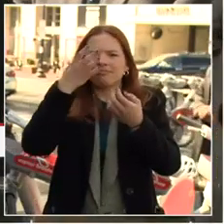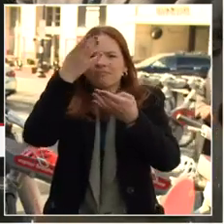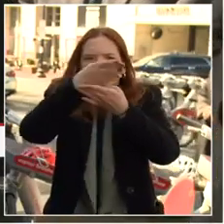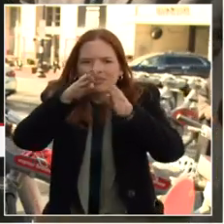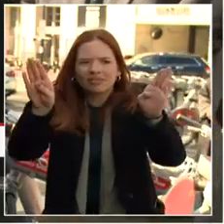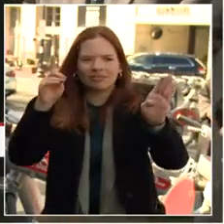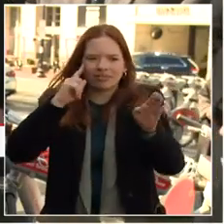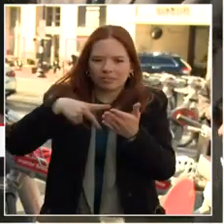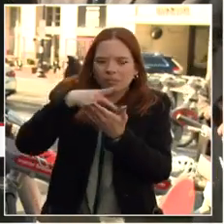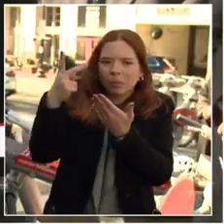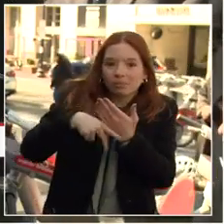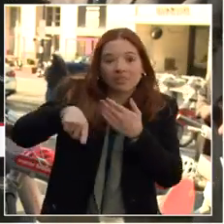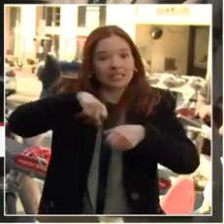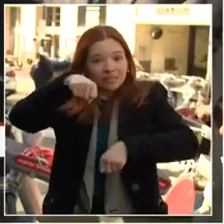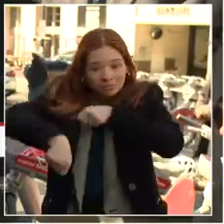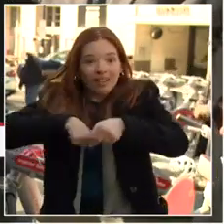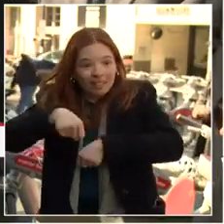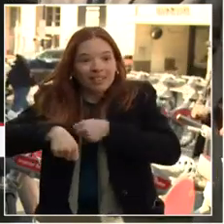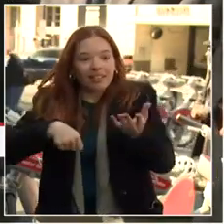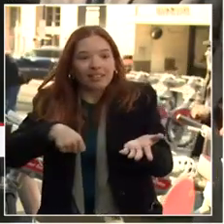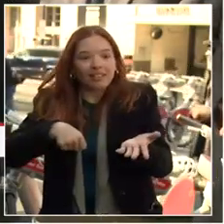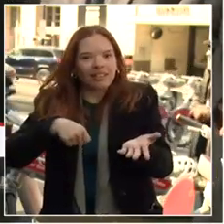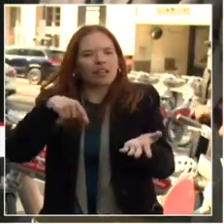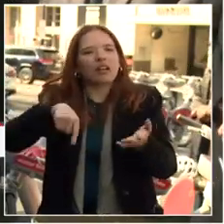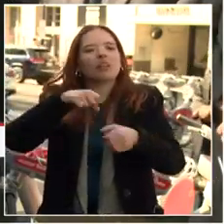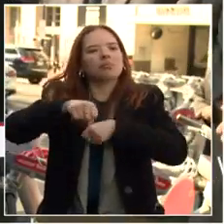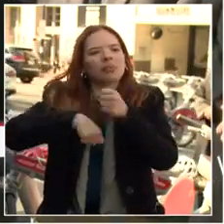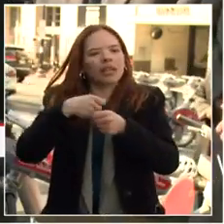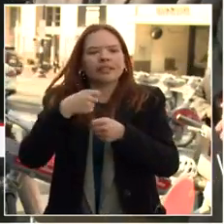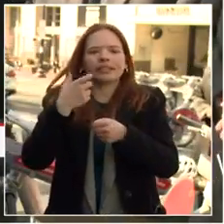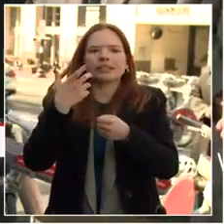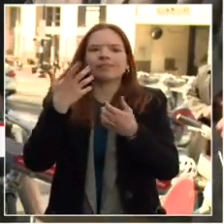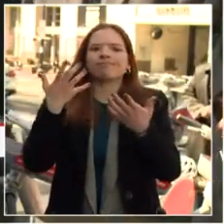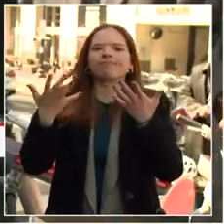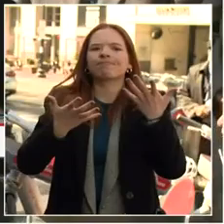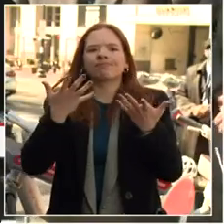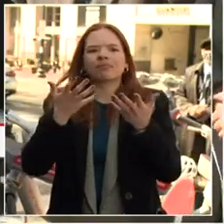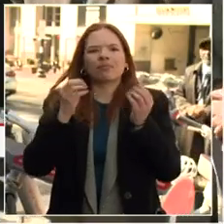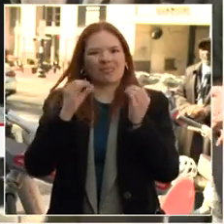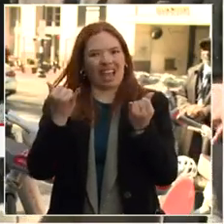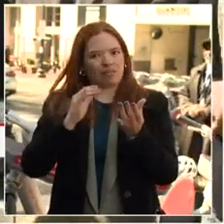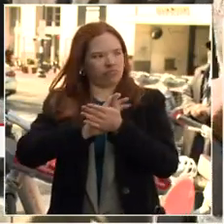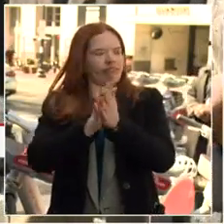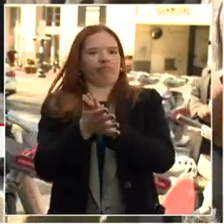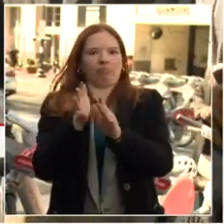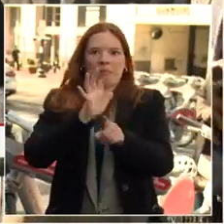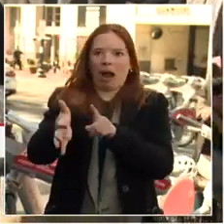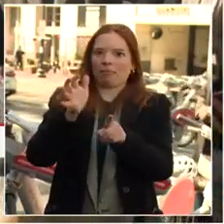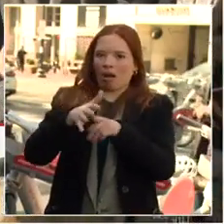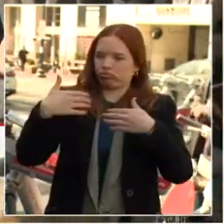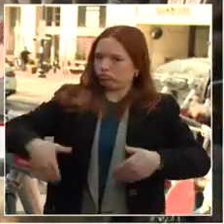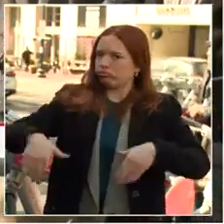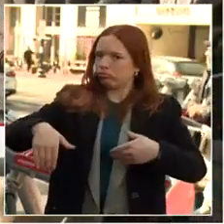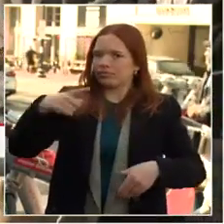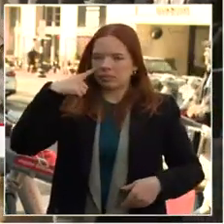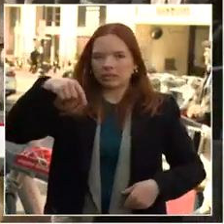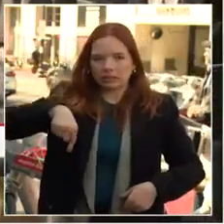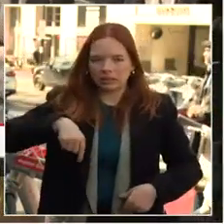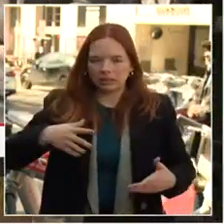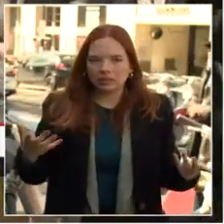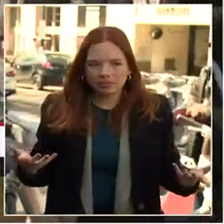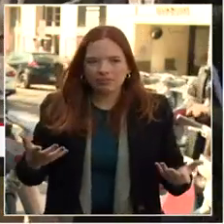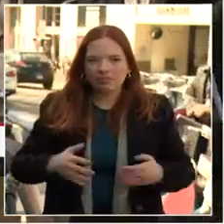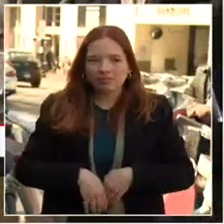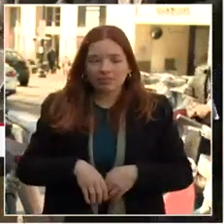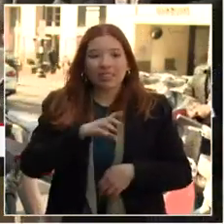cycling. And as we all know, cycling is becoming increasingly more and more popular as a mode of transportation across the district and also across the country